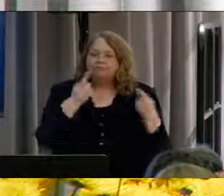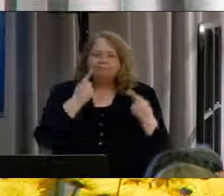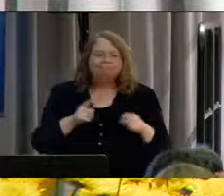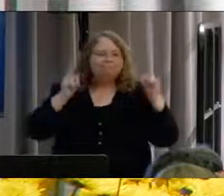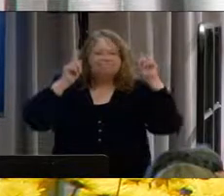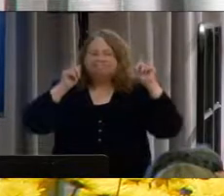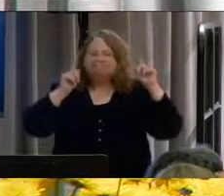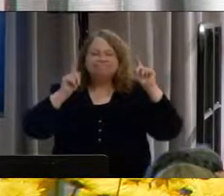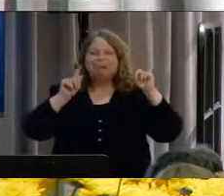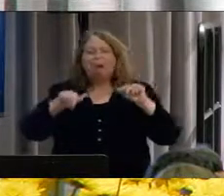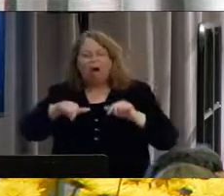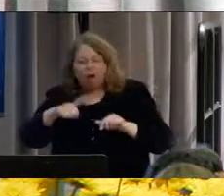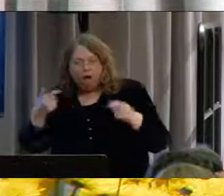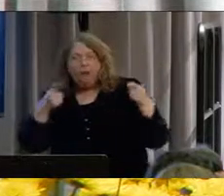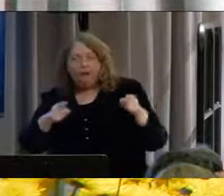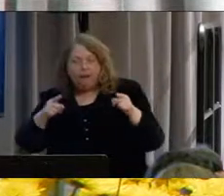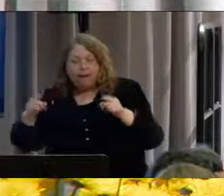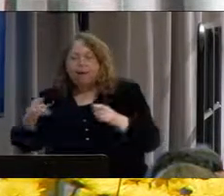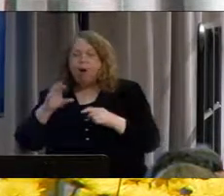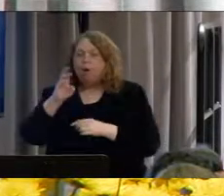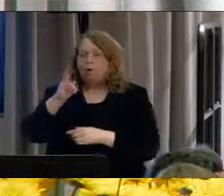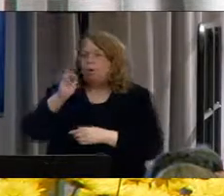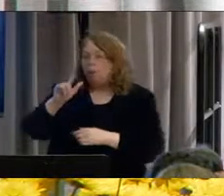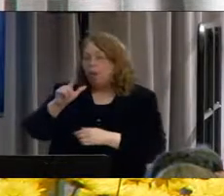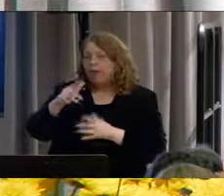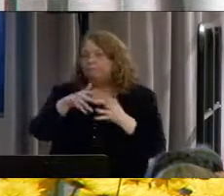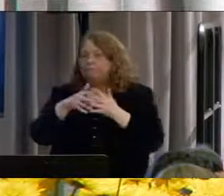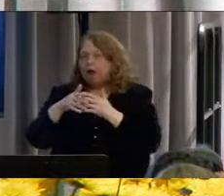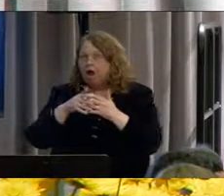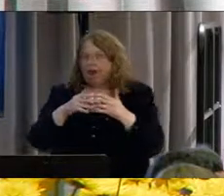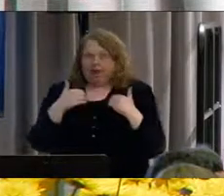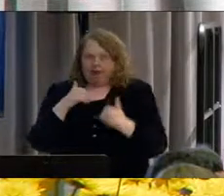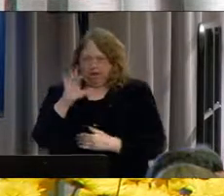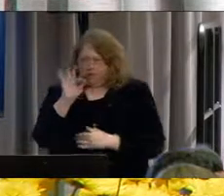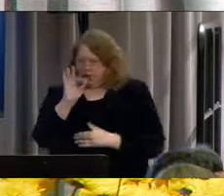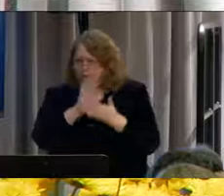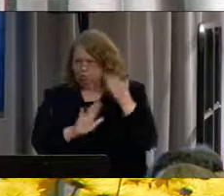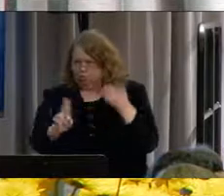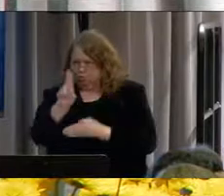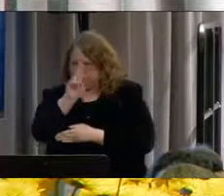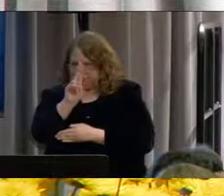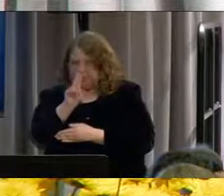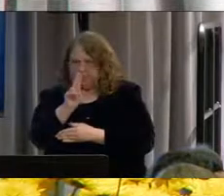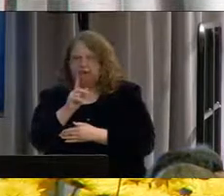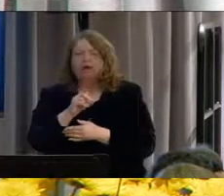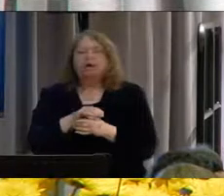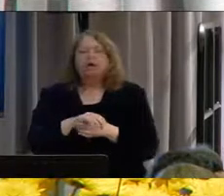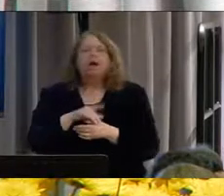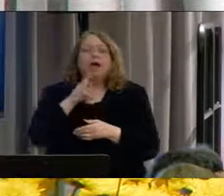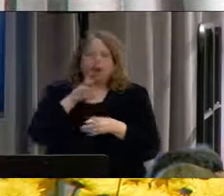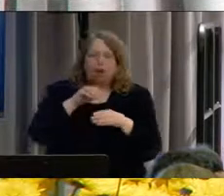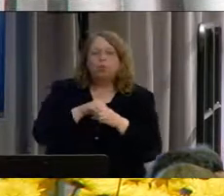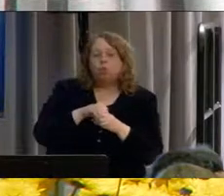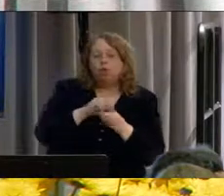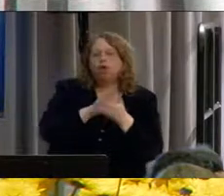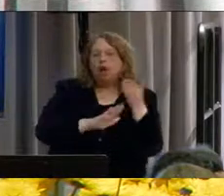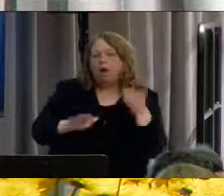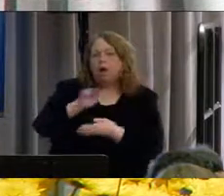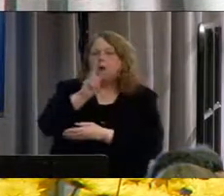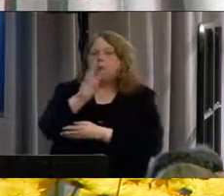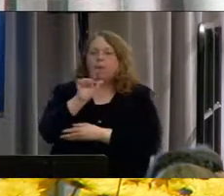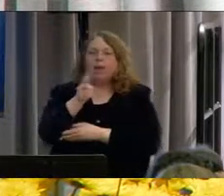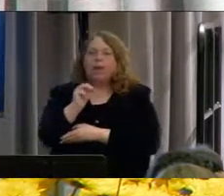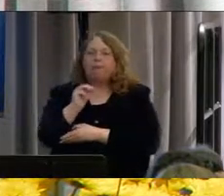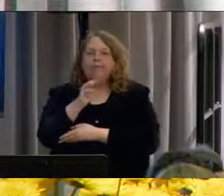Others followed quickly. Colonial America had 9 universities by the end of its first century, and of course that includes the College of William and Mary,